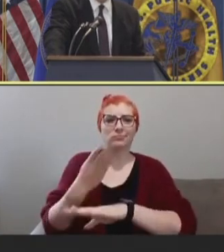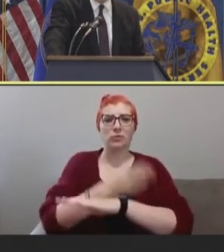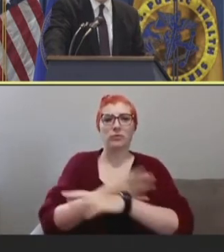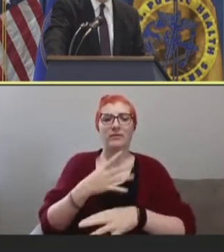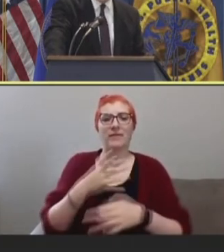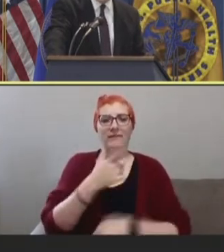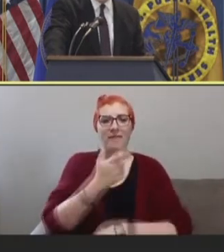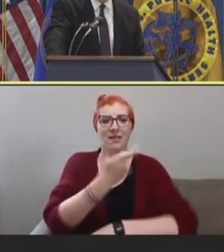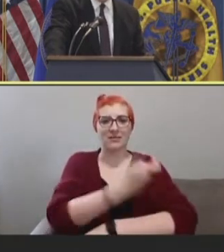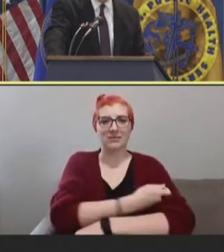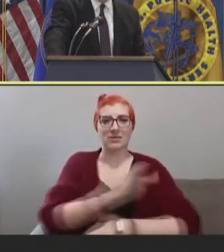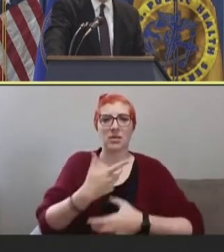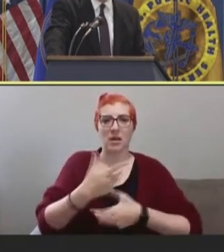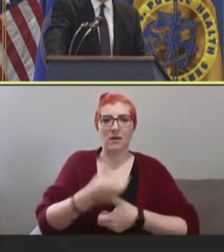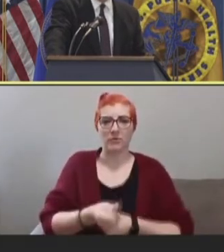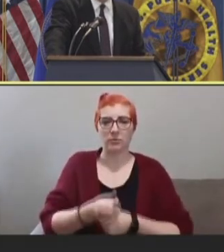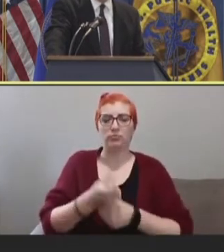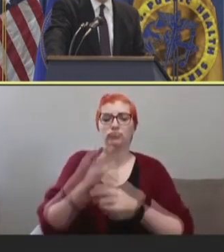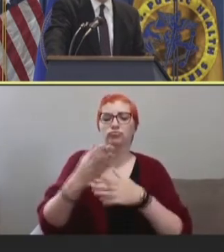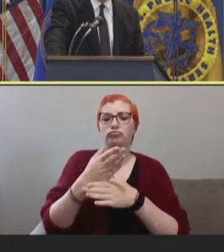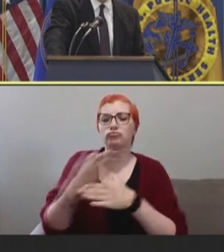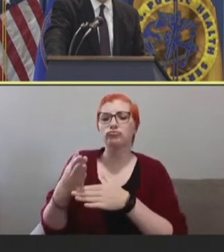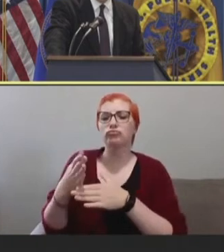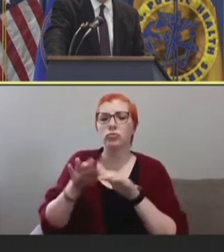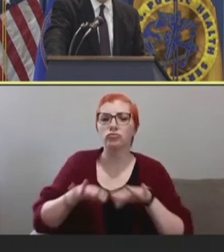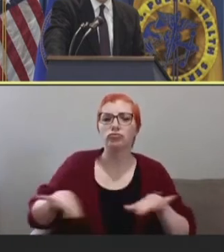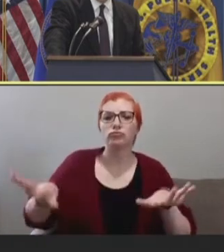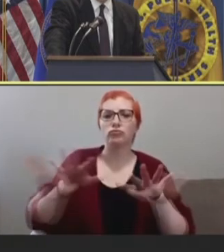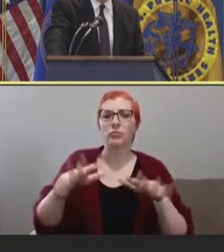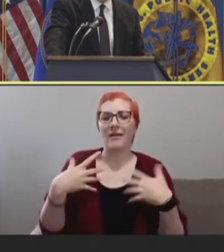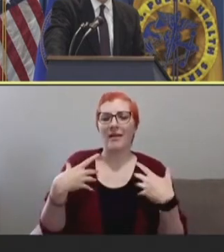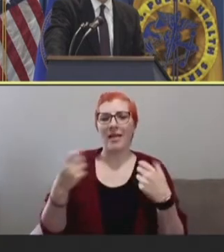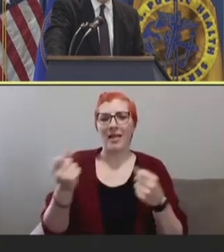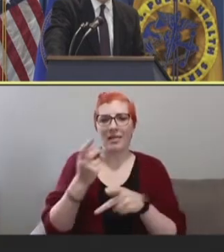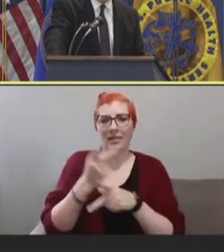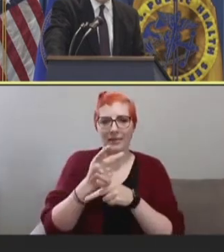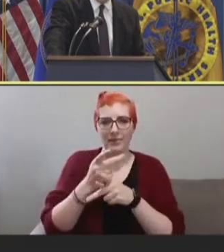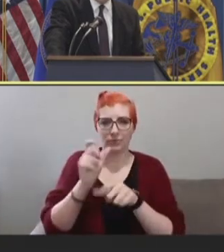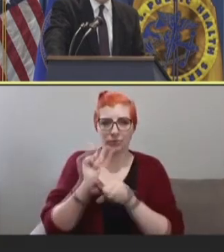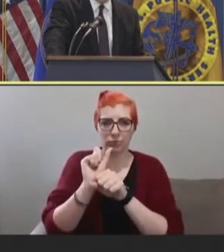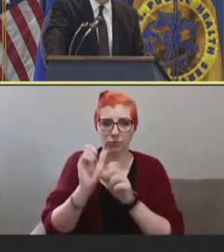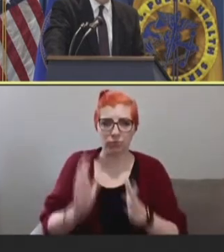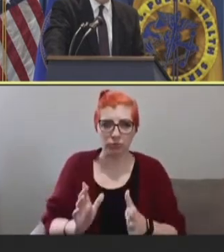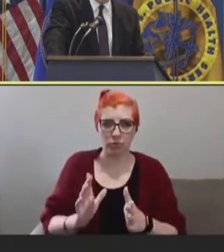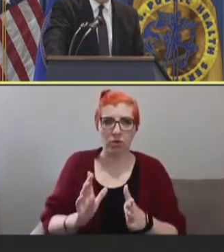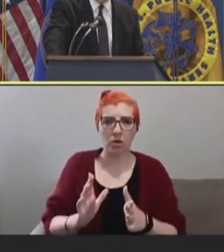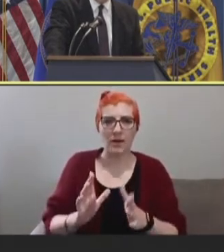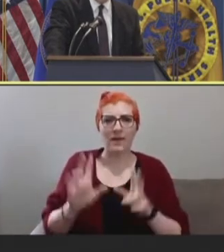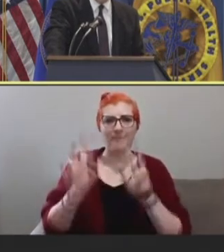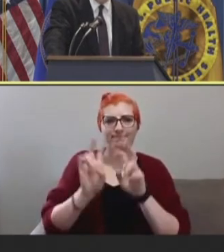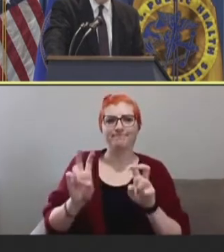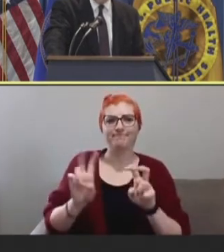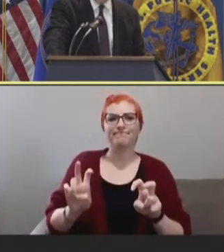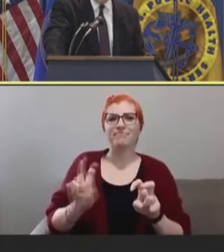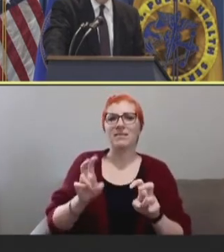professionals, and then disseminate those tested messages in effective paid and unpaid media